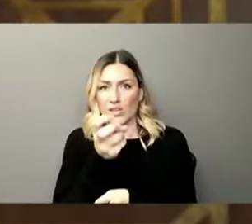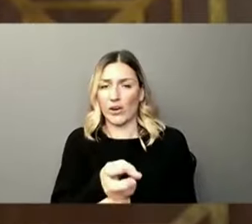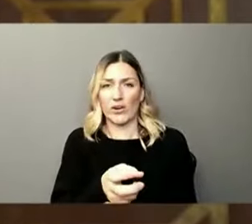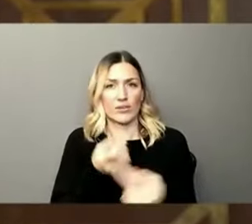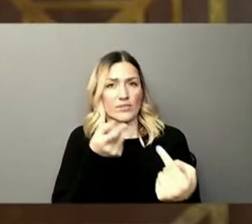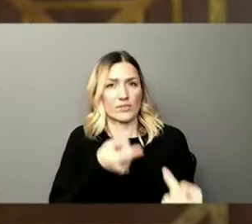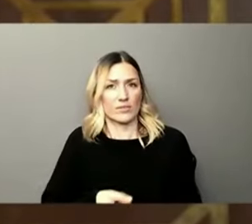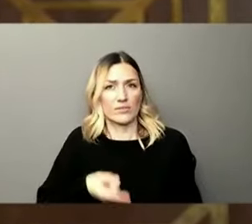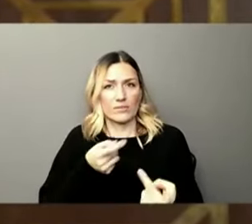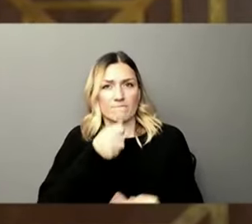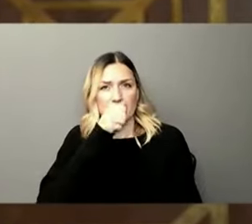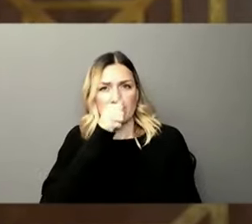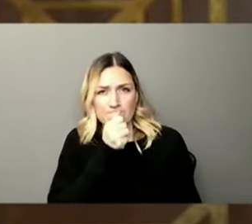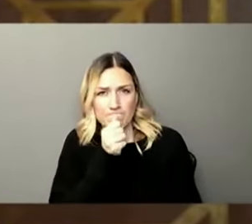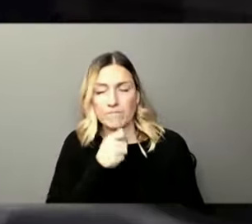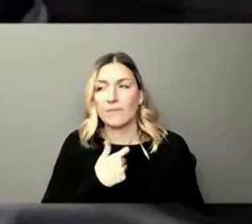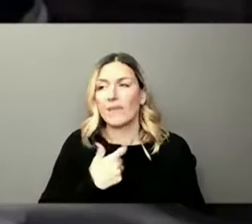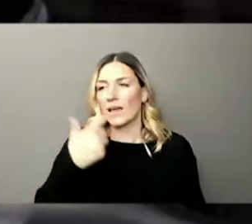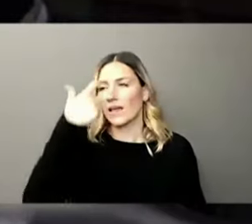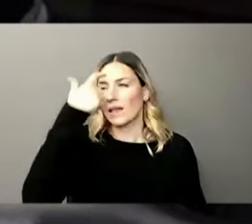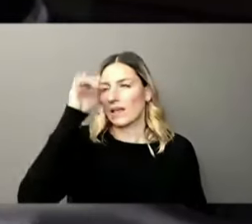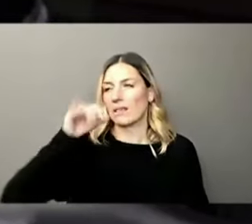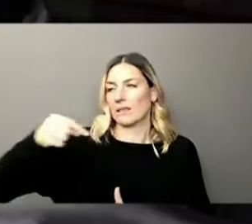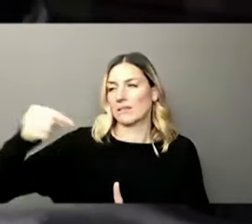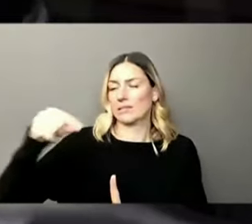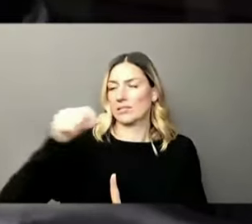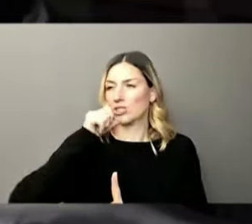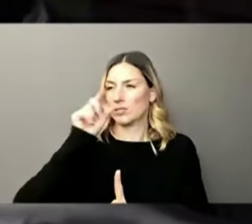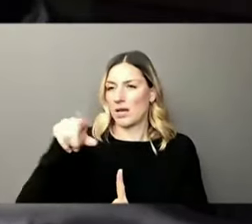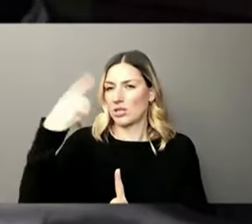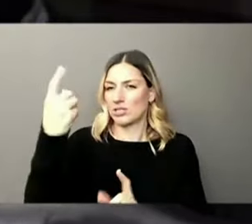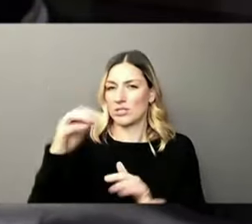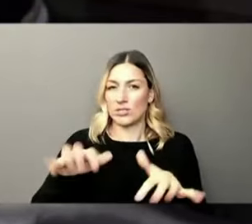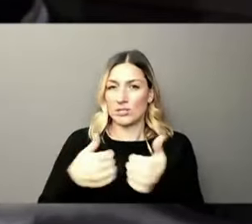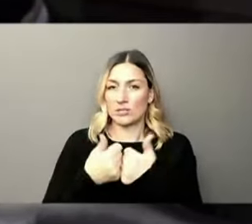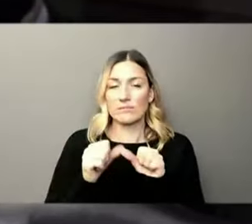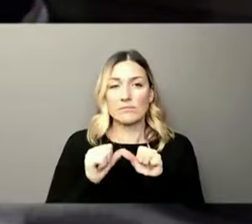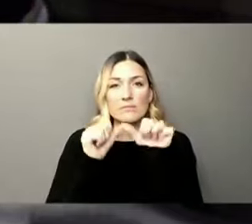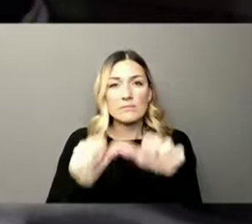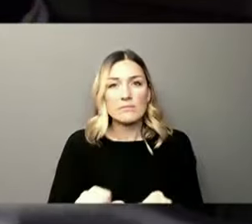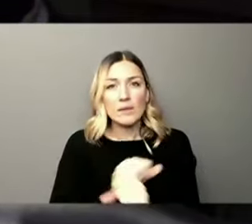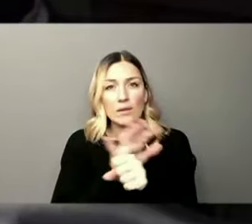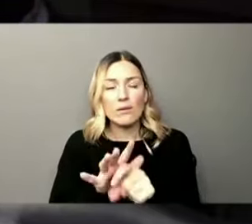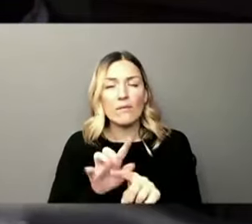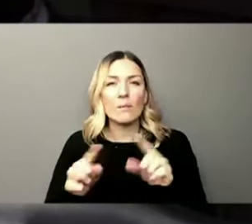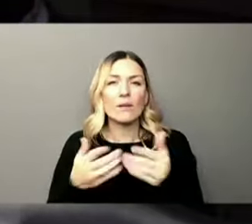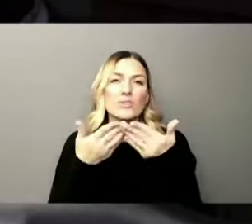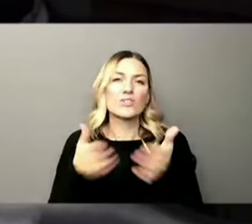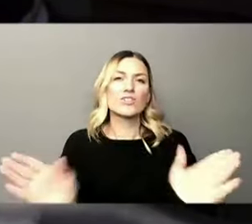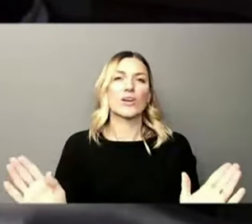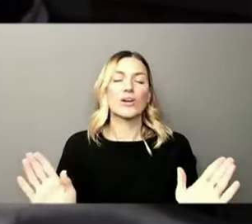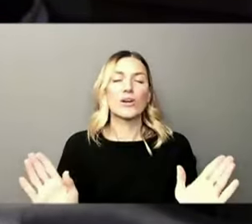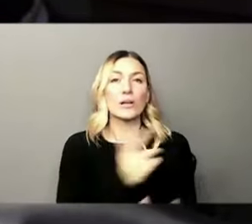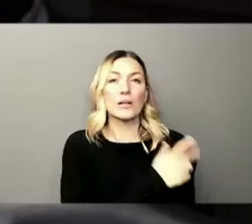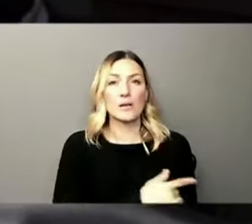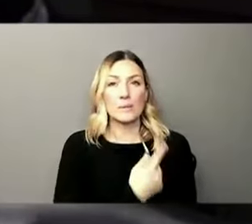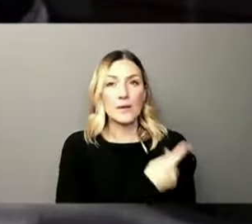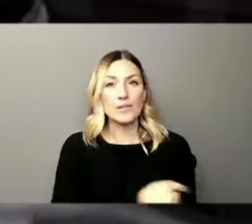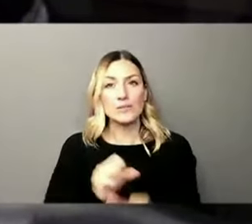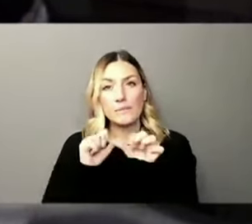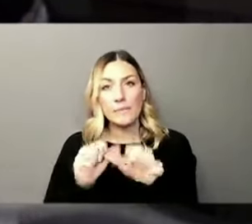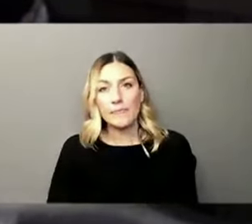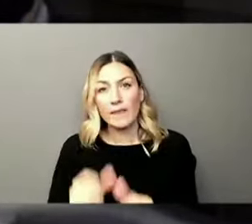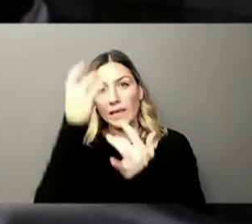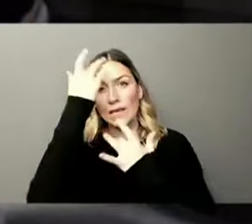Yeah. And I think it speaks to not only the challenges of long COVID patients, but just generally whenever patients with chronic illness have to